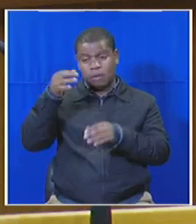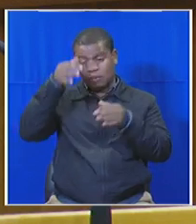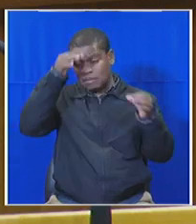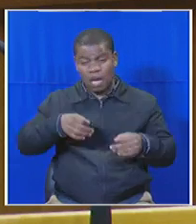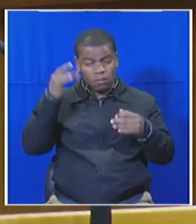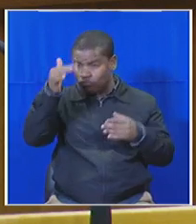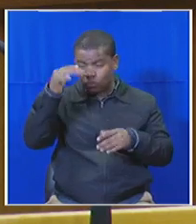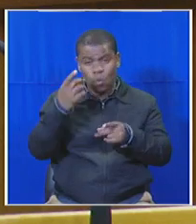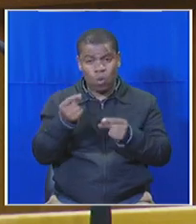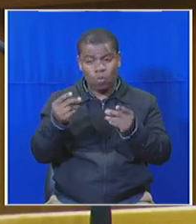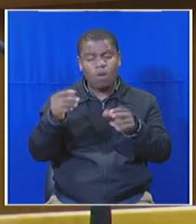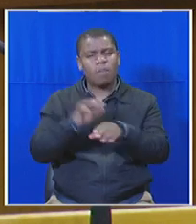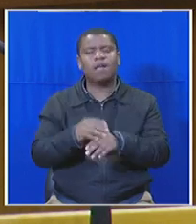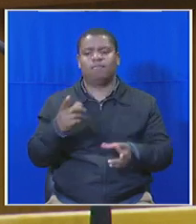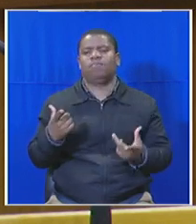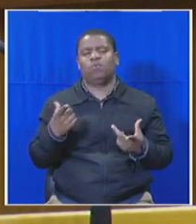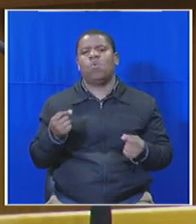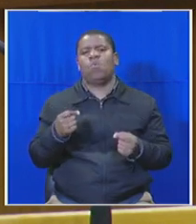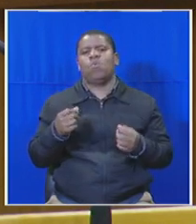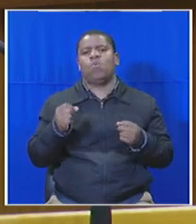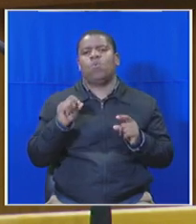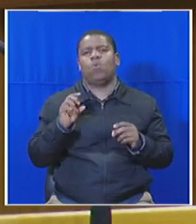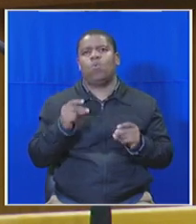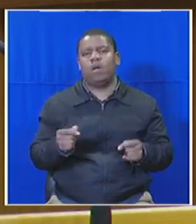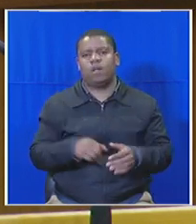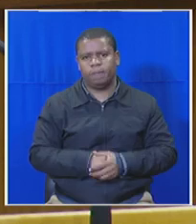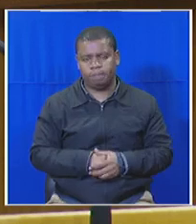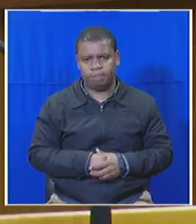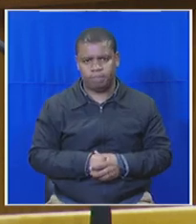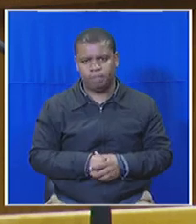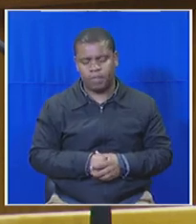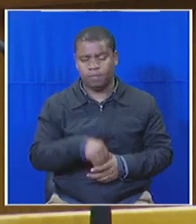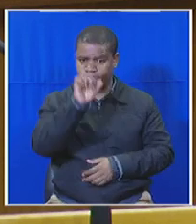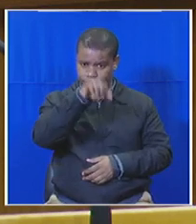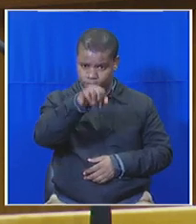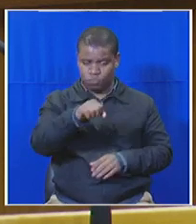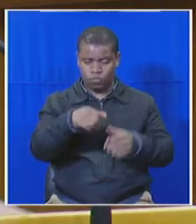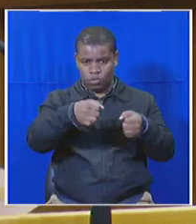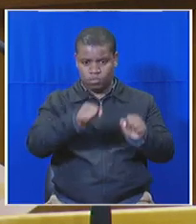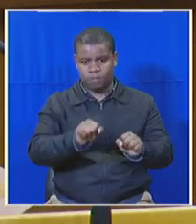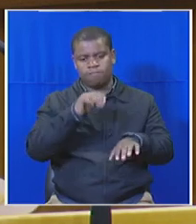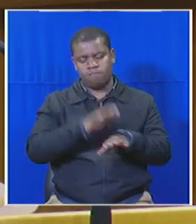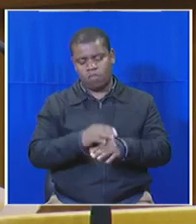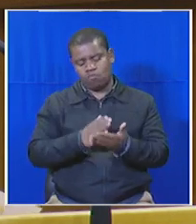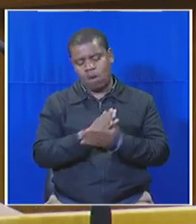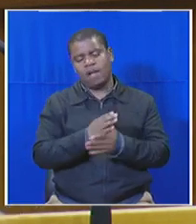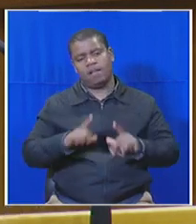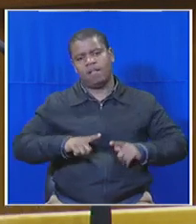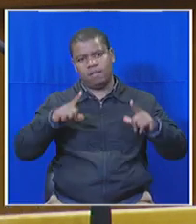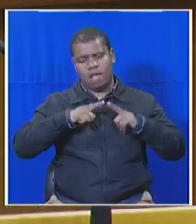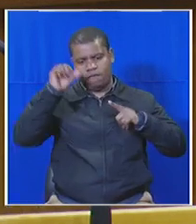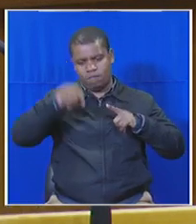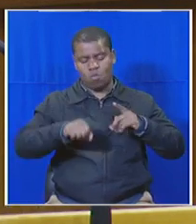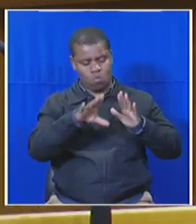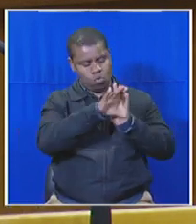challenges and must make a judgment call right there and then. Yes, Honorable Chairperson, the right to life is precious and protected by our